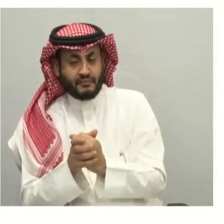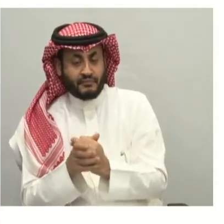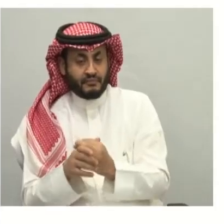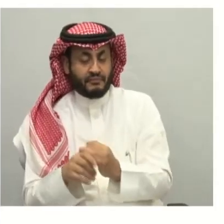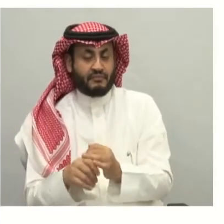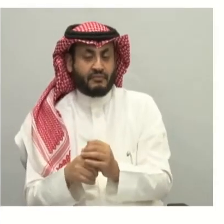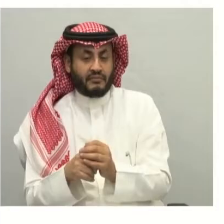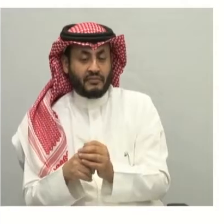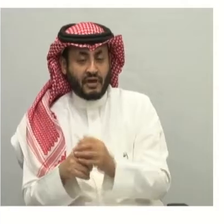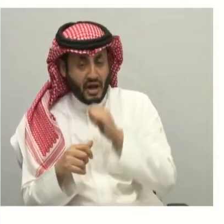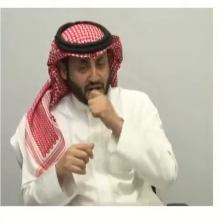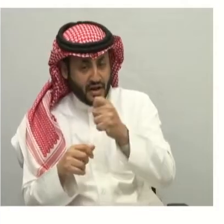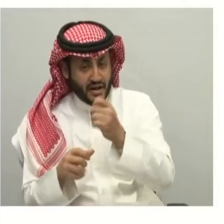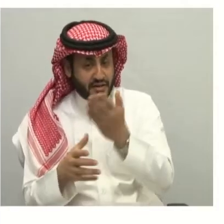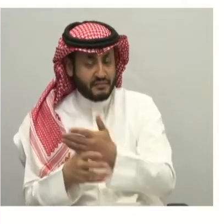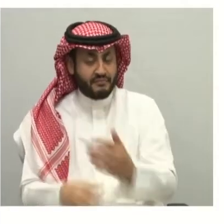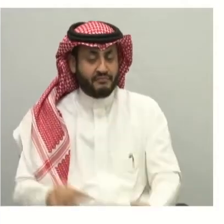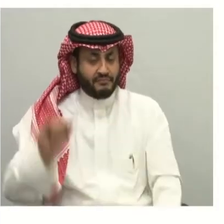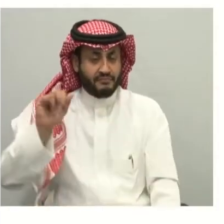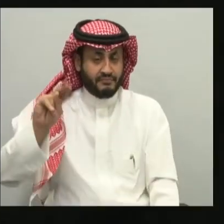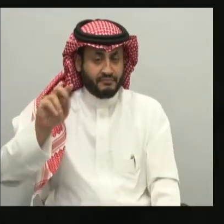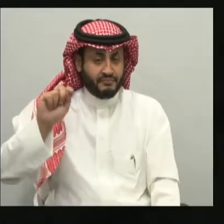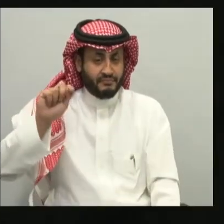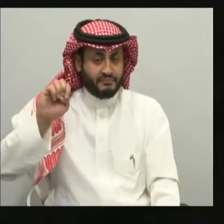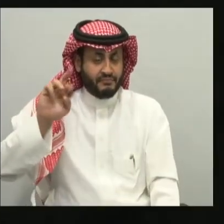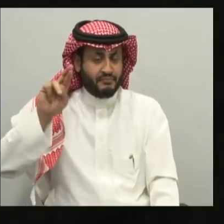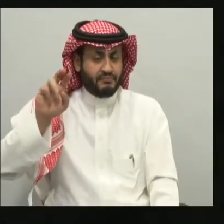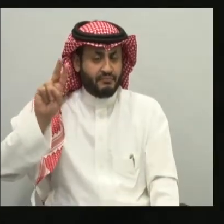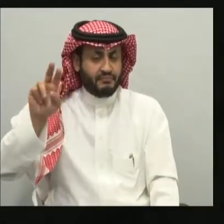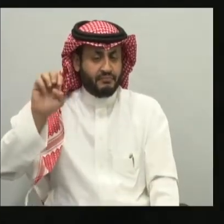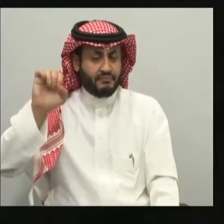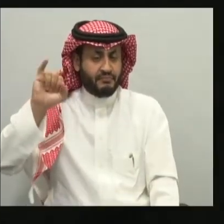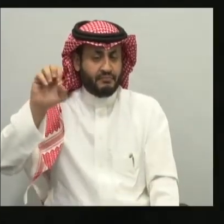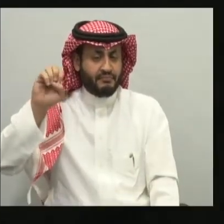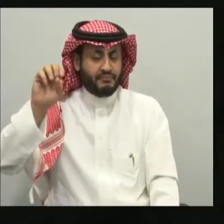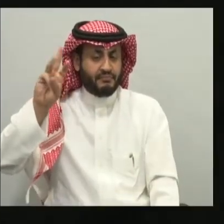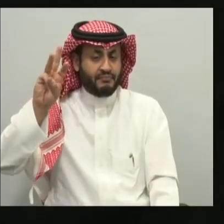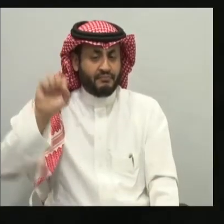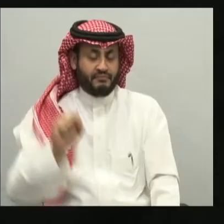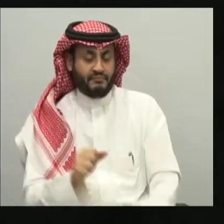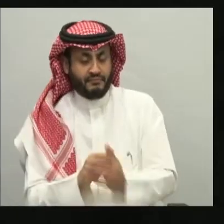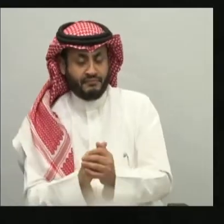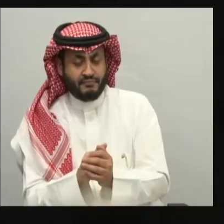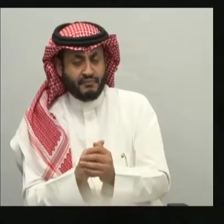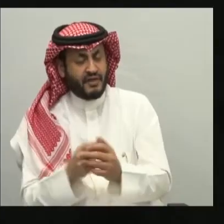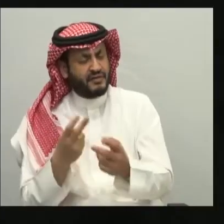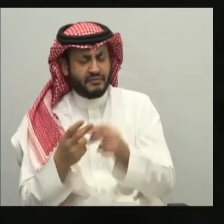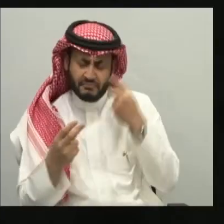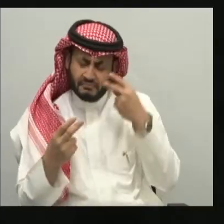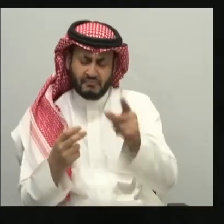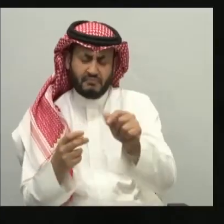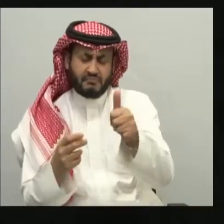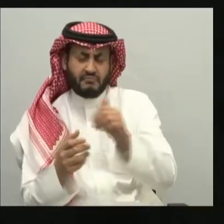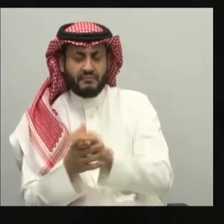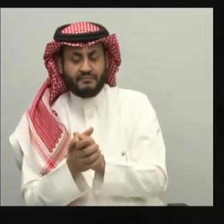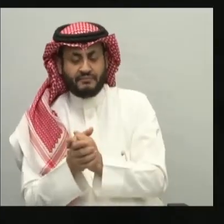to buy these clothes for an interview. So this is only this is the questions of the first time